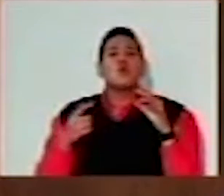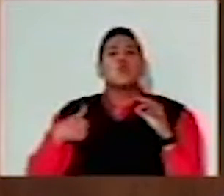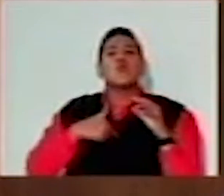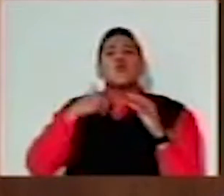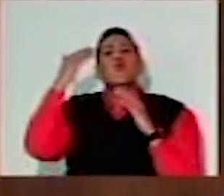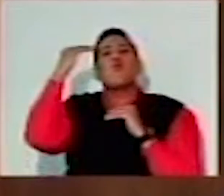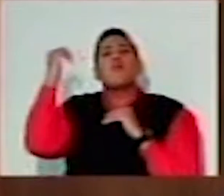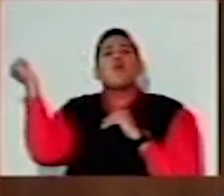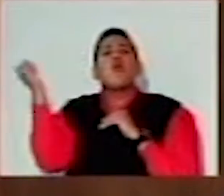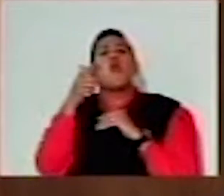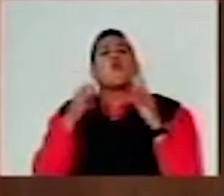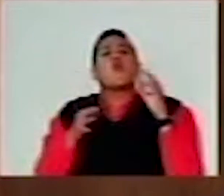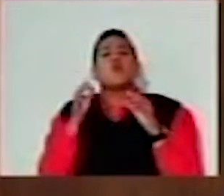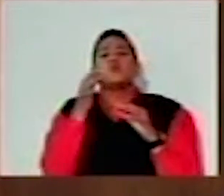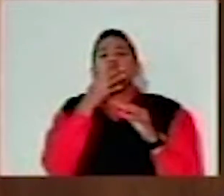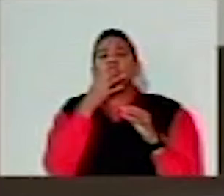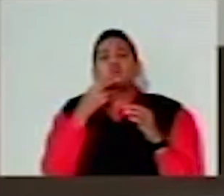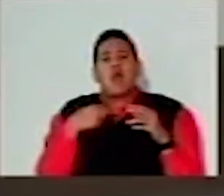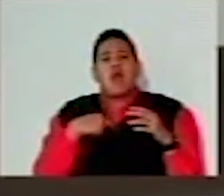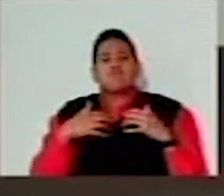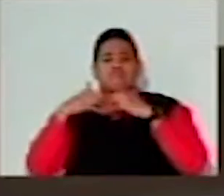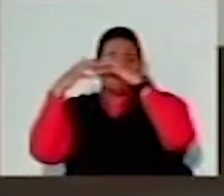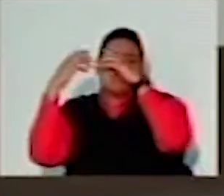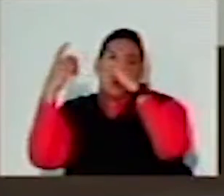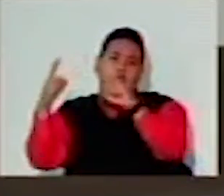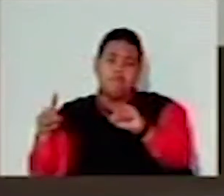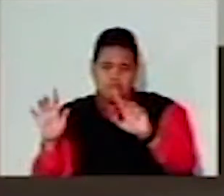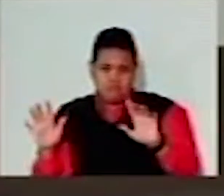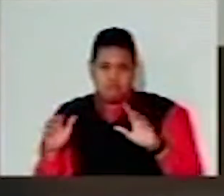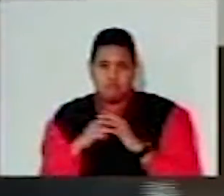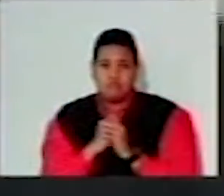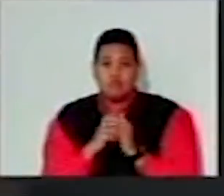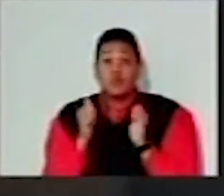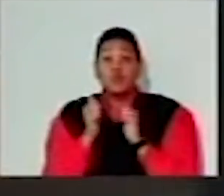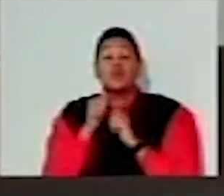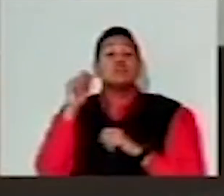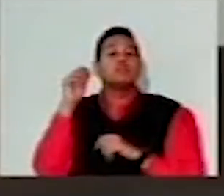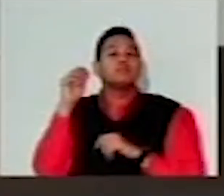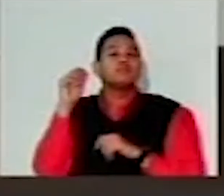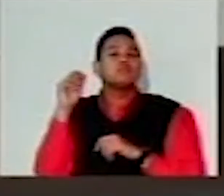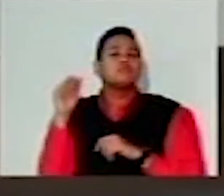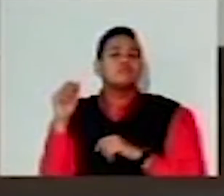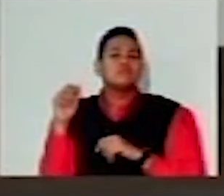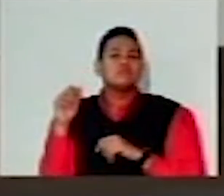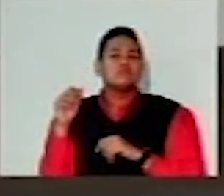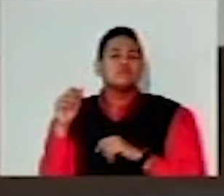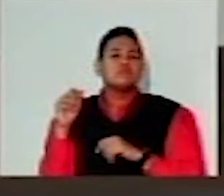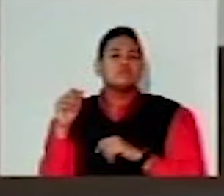all of the courts will soon be equipped with audio, visual,